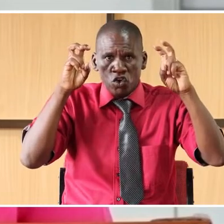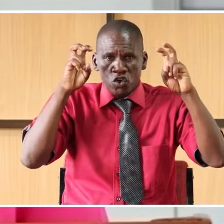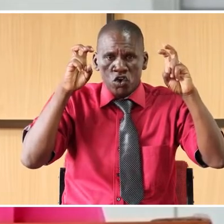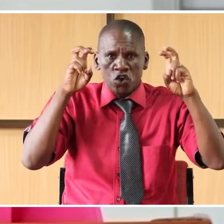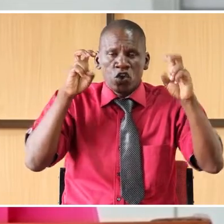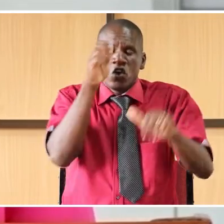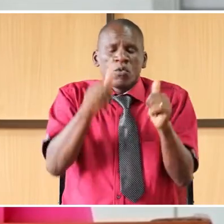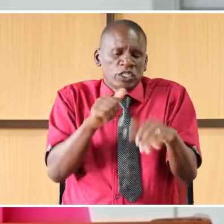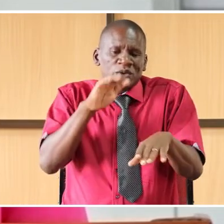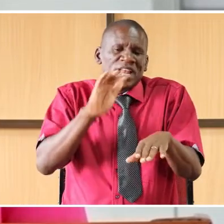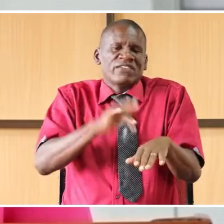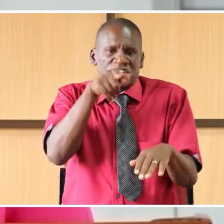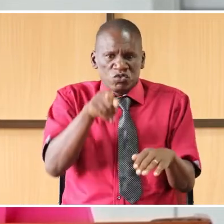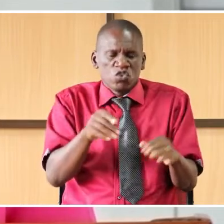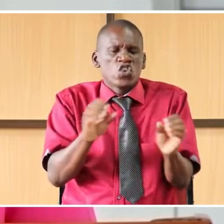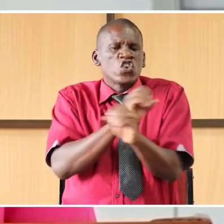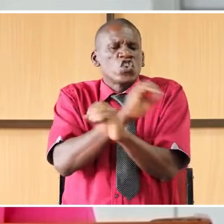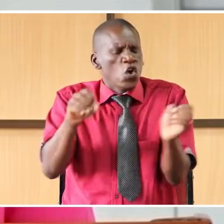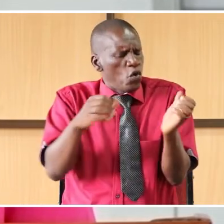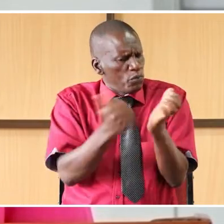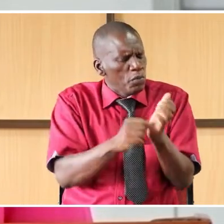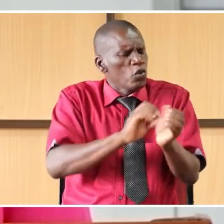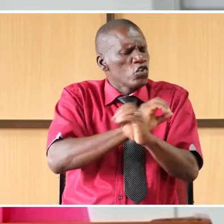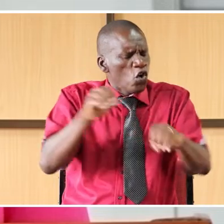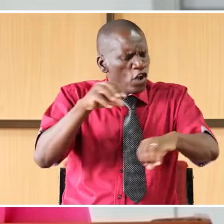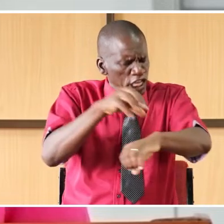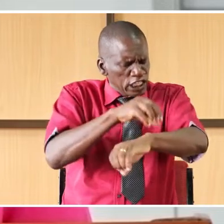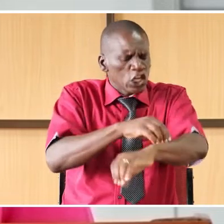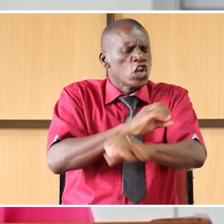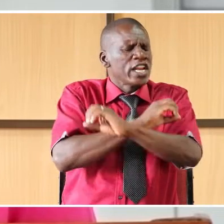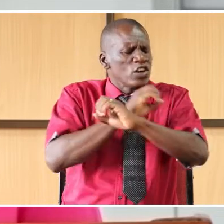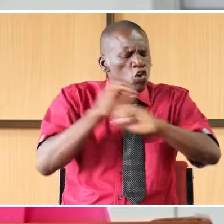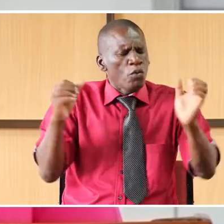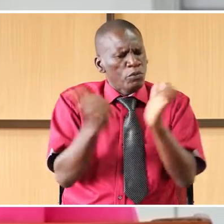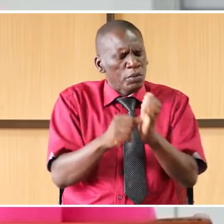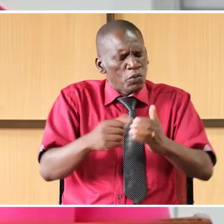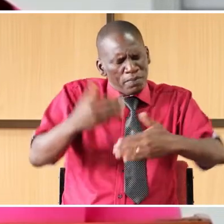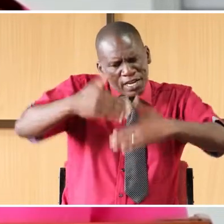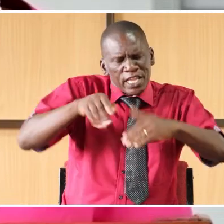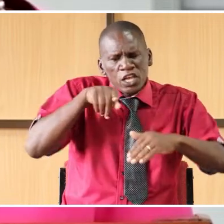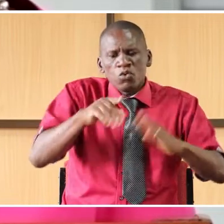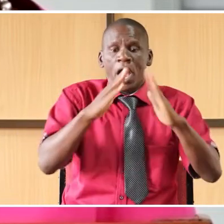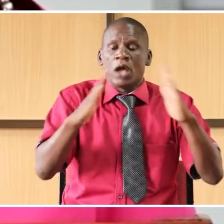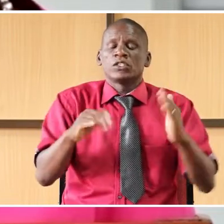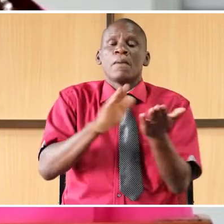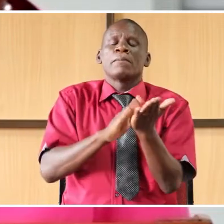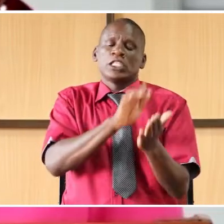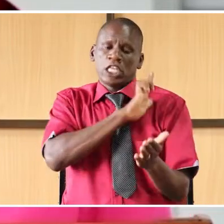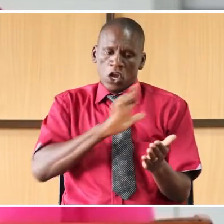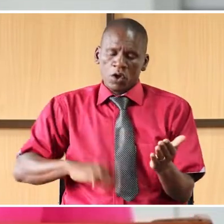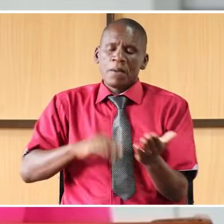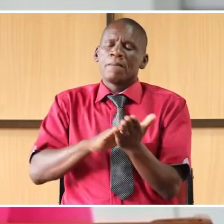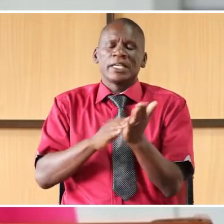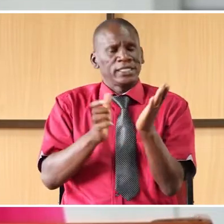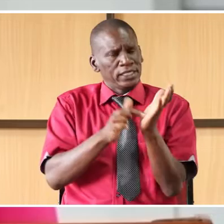you, nor any plague or calamity come near your tent. Praise God. Praise the